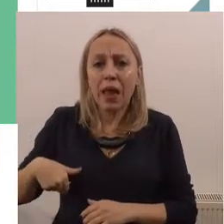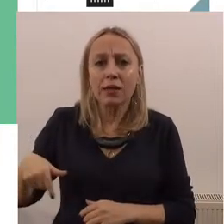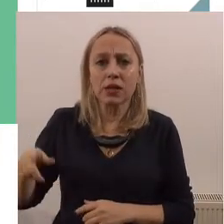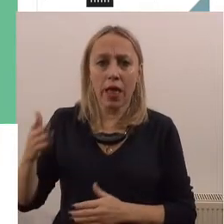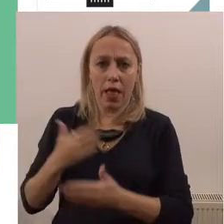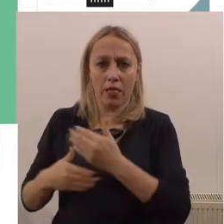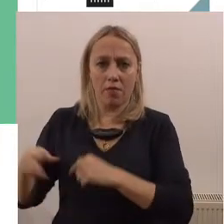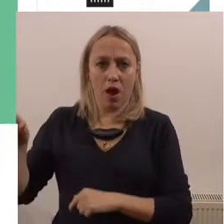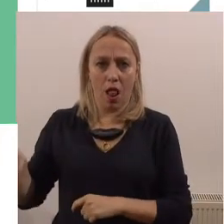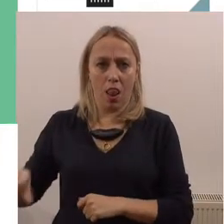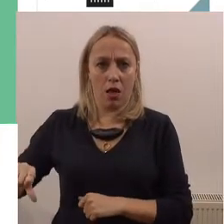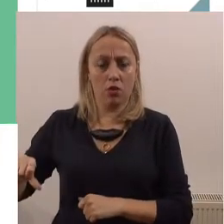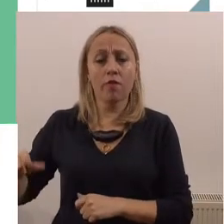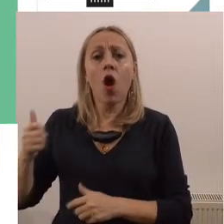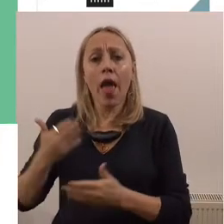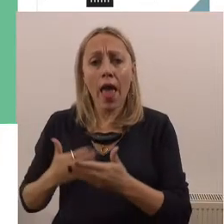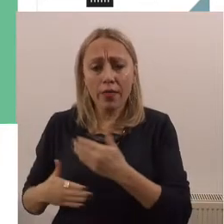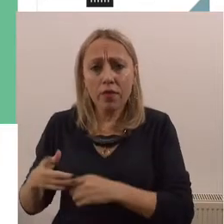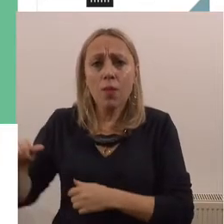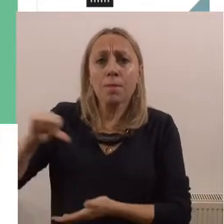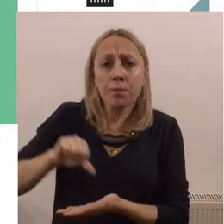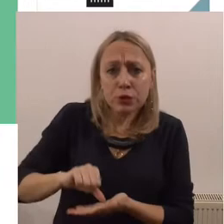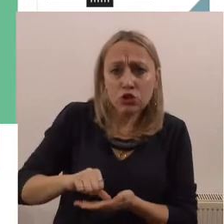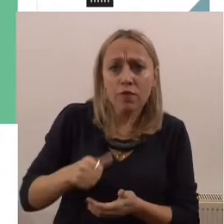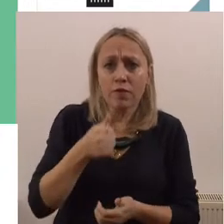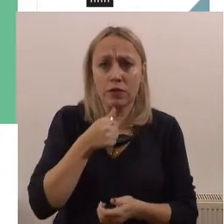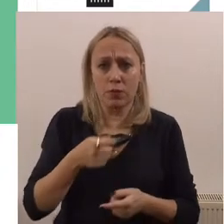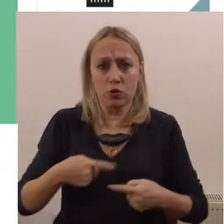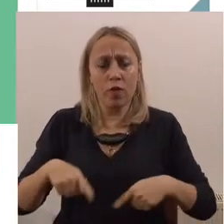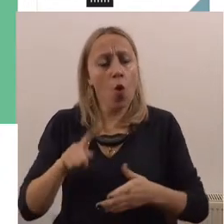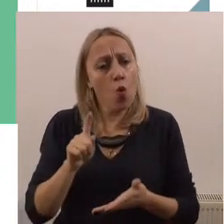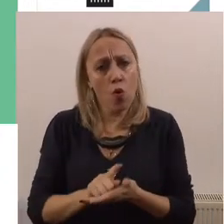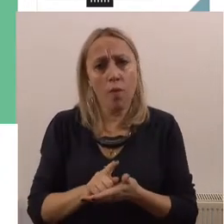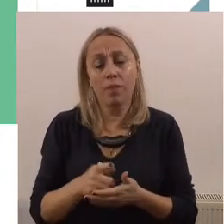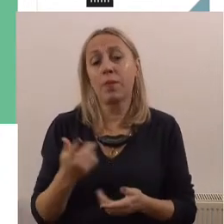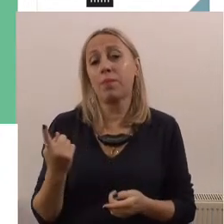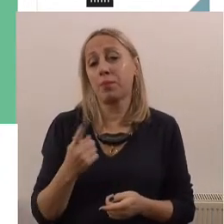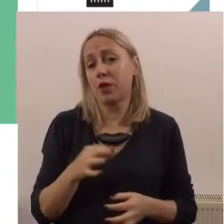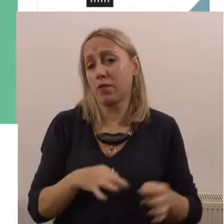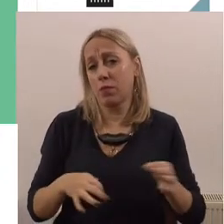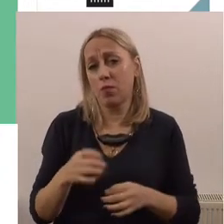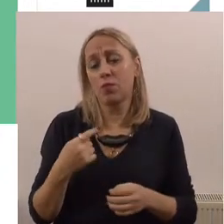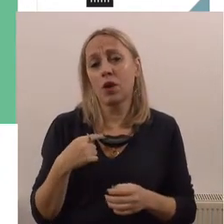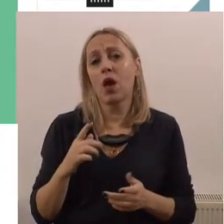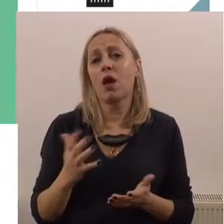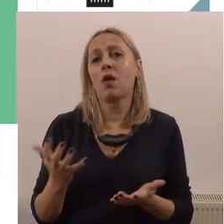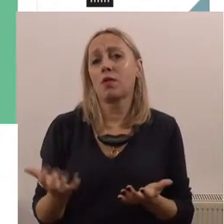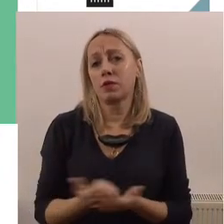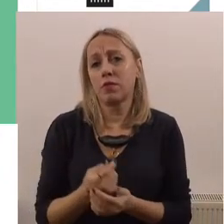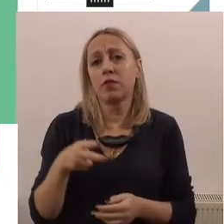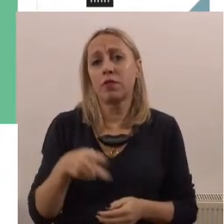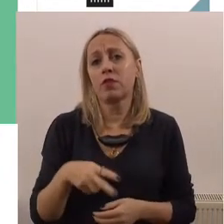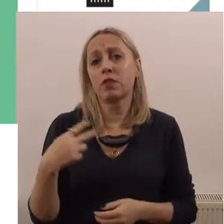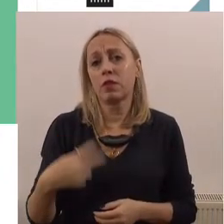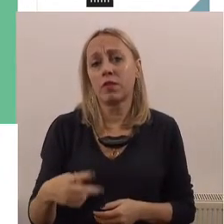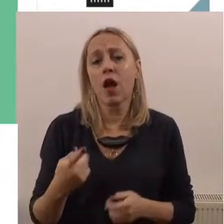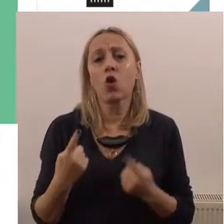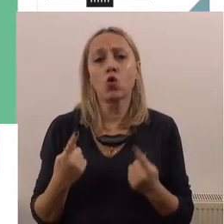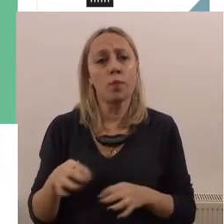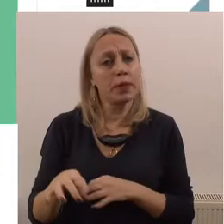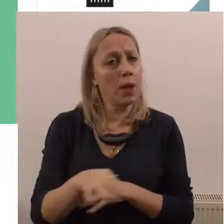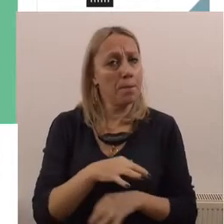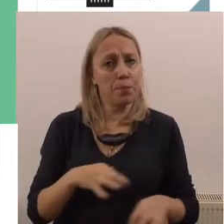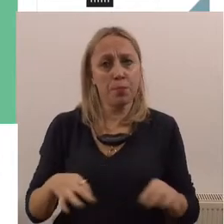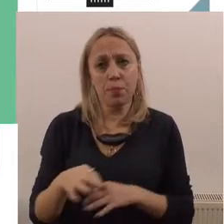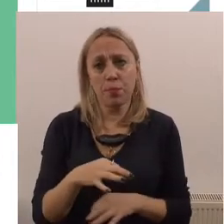So our goal was to introduce any changes only in collaboration with people with disabilities.